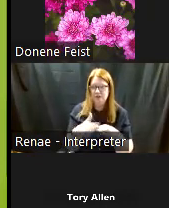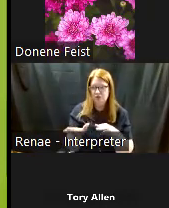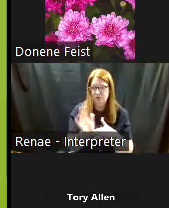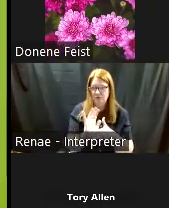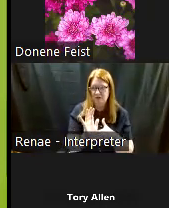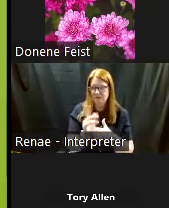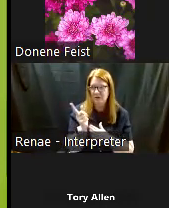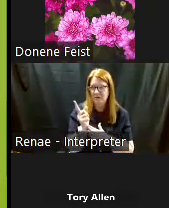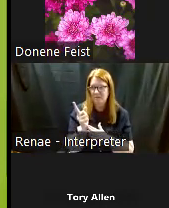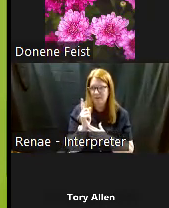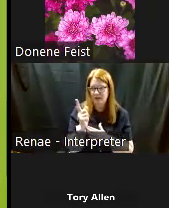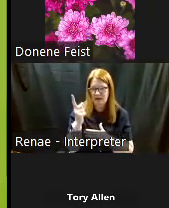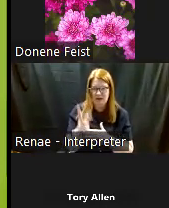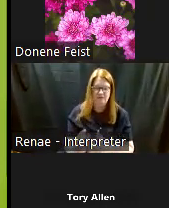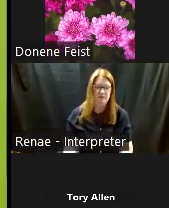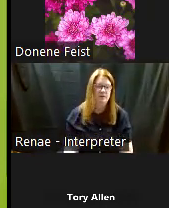about 1.5 minutes.